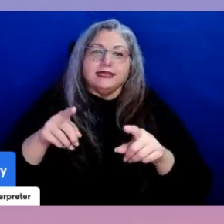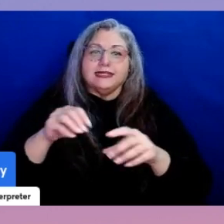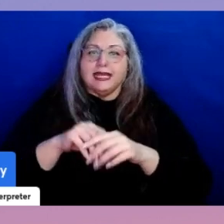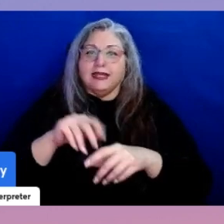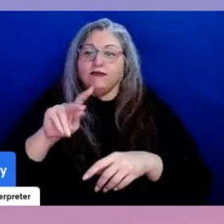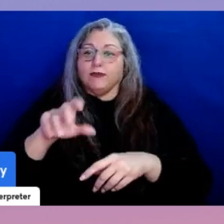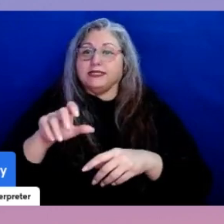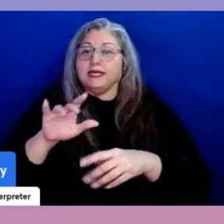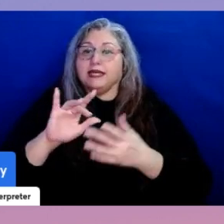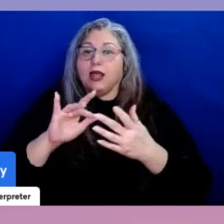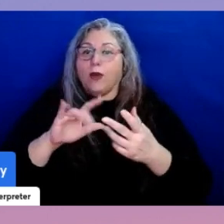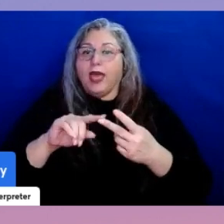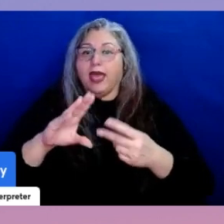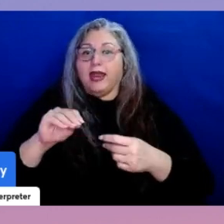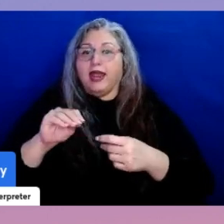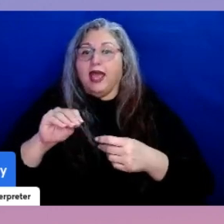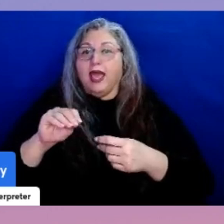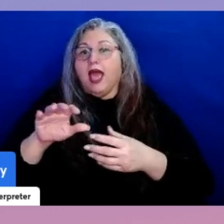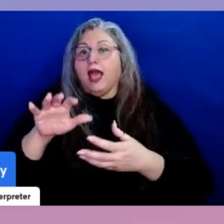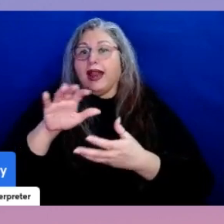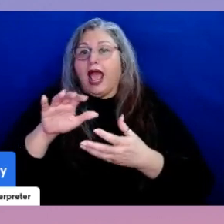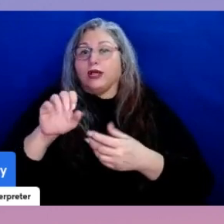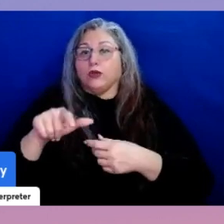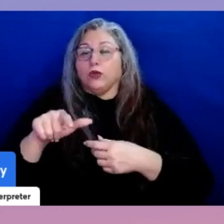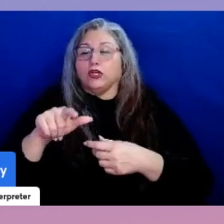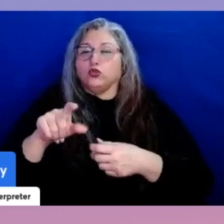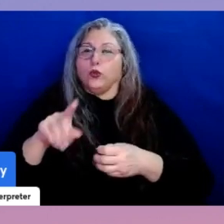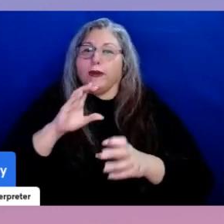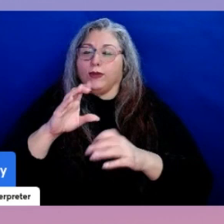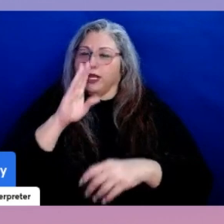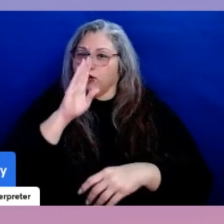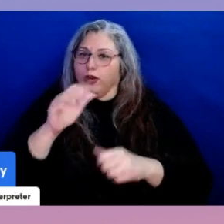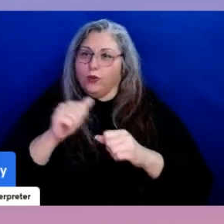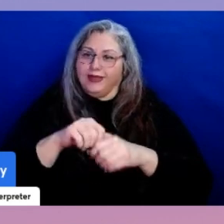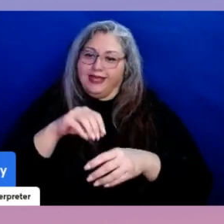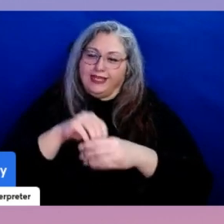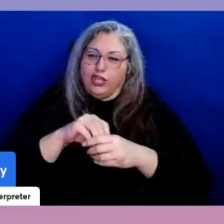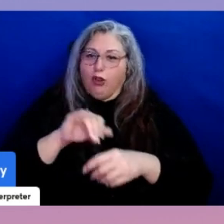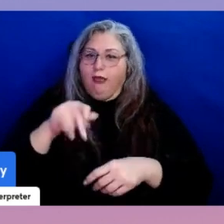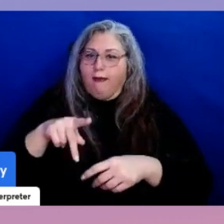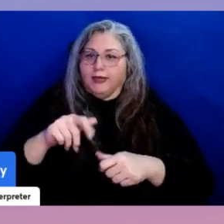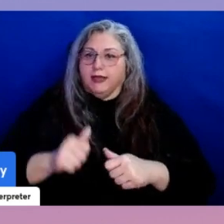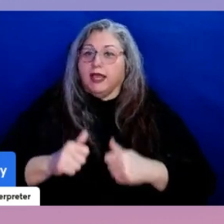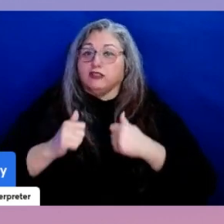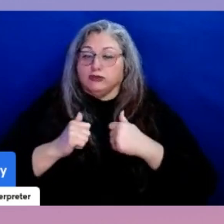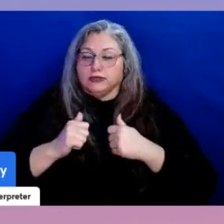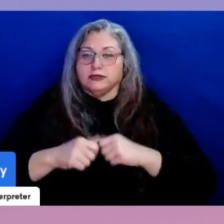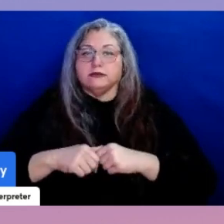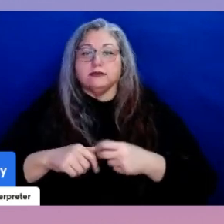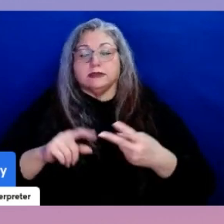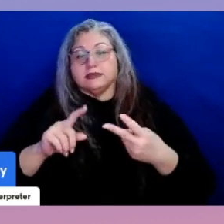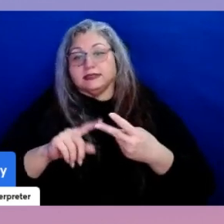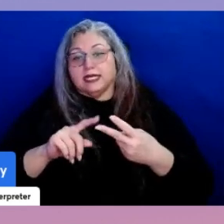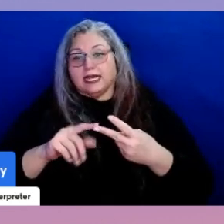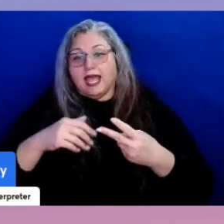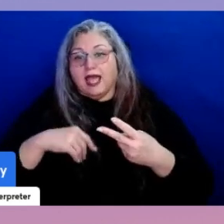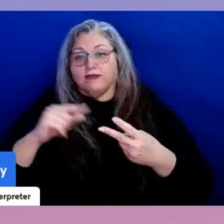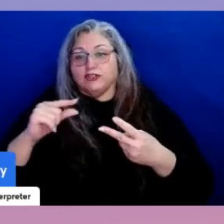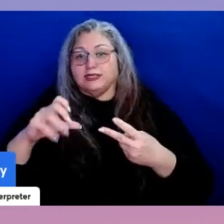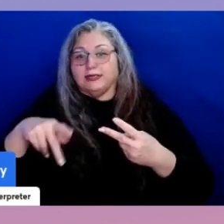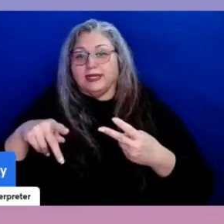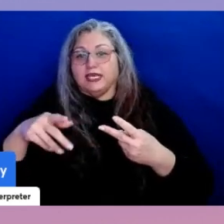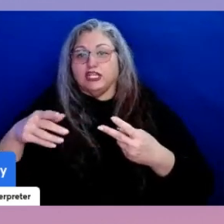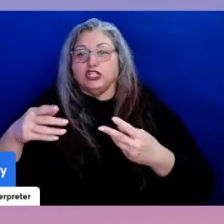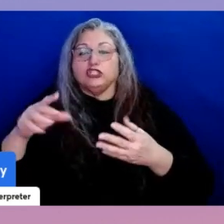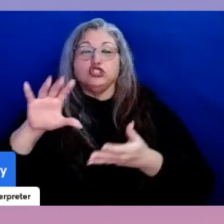to communicate exclusively by using internal IP addresses. Second, we have GCP's serverless VPC